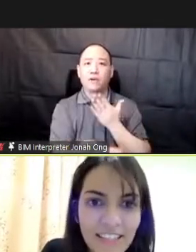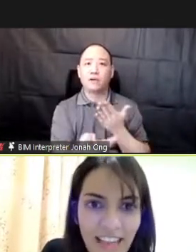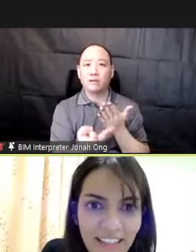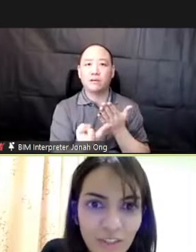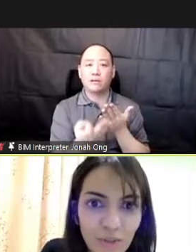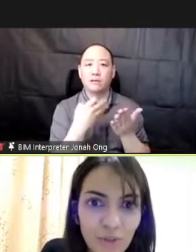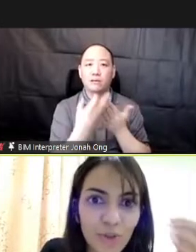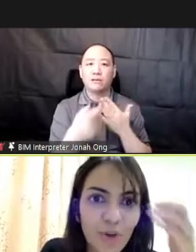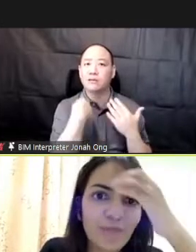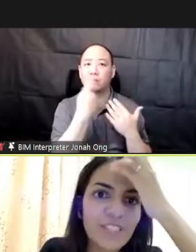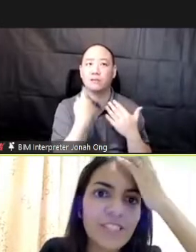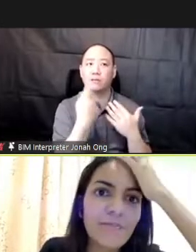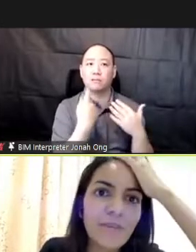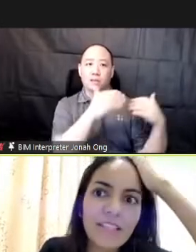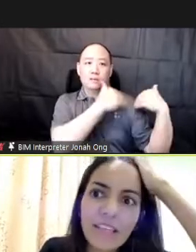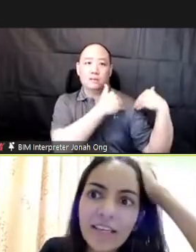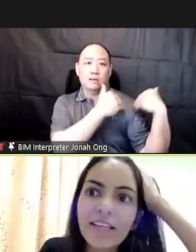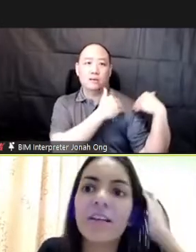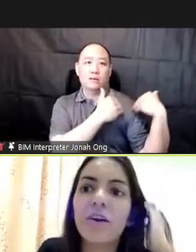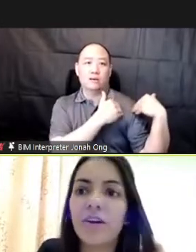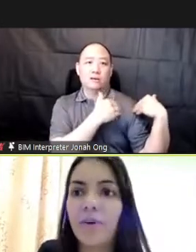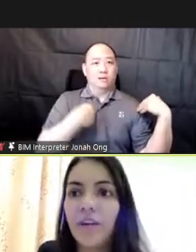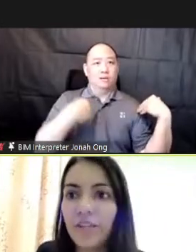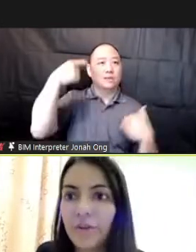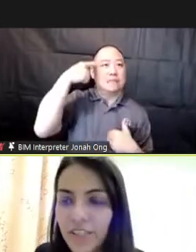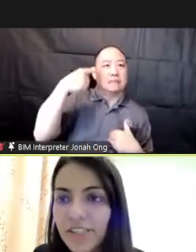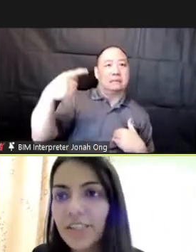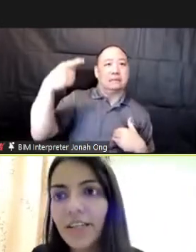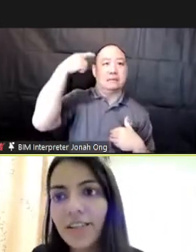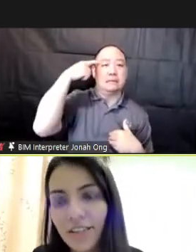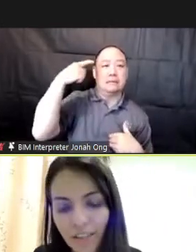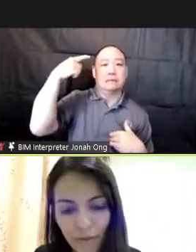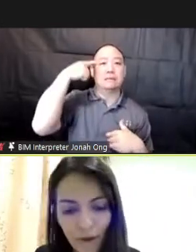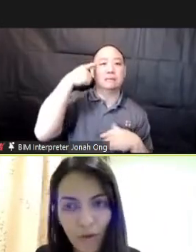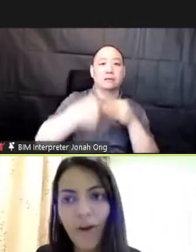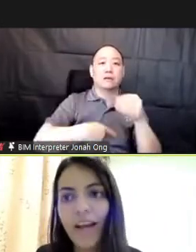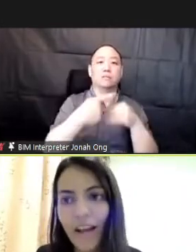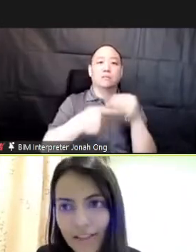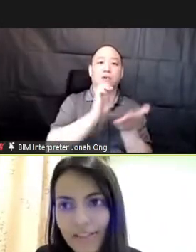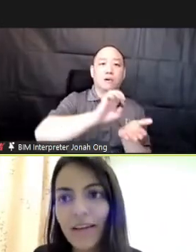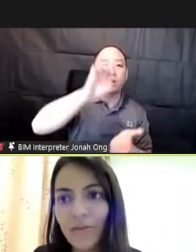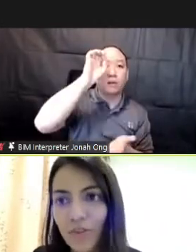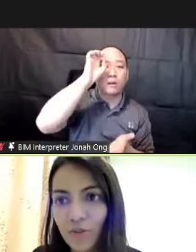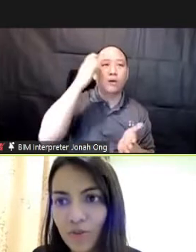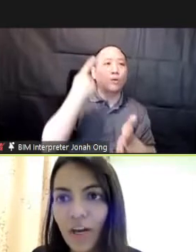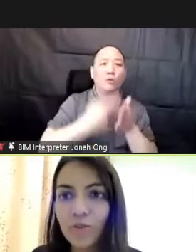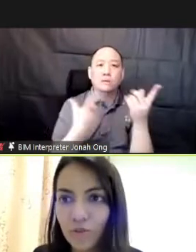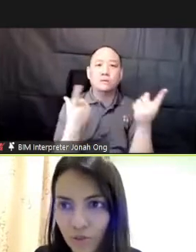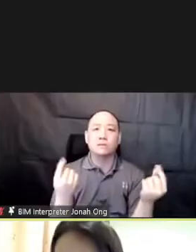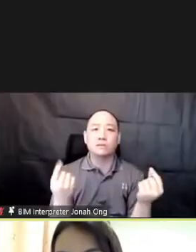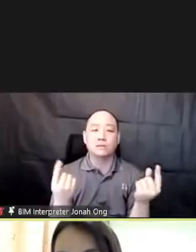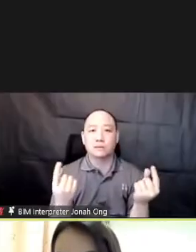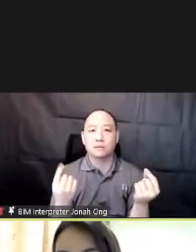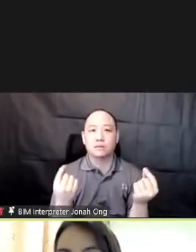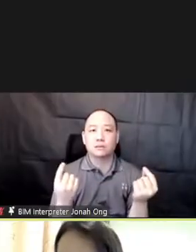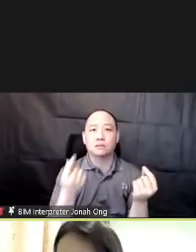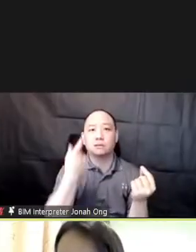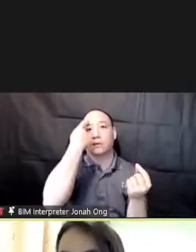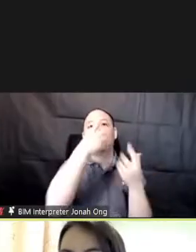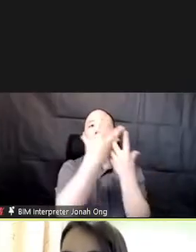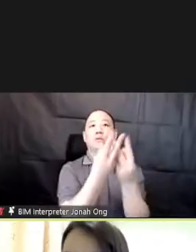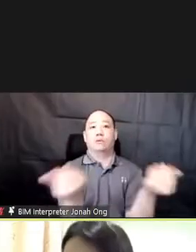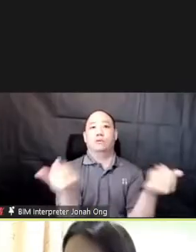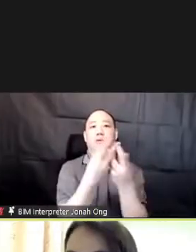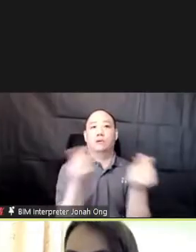this led to, you know, just me thinking a lot about education and thinking about what else can we do now to solve these